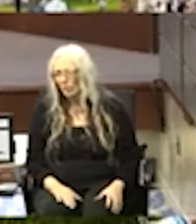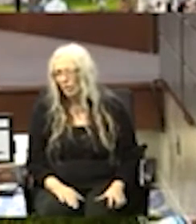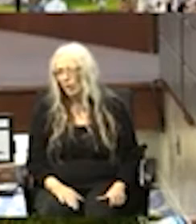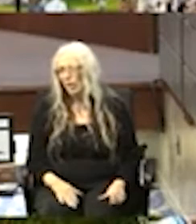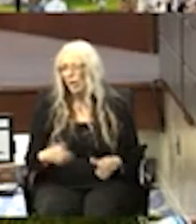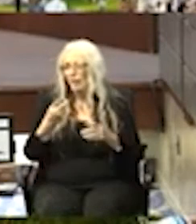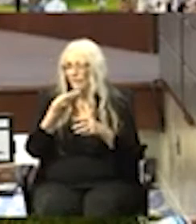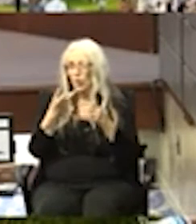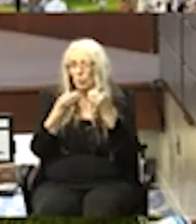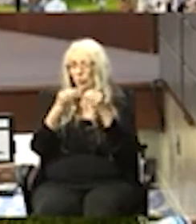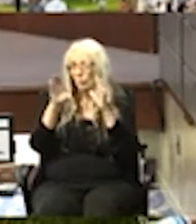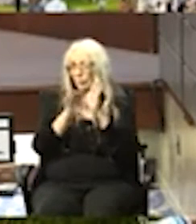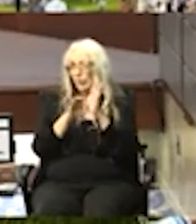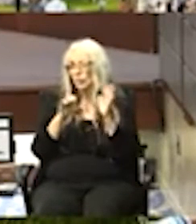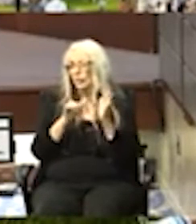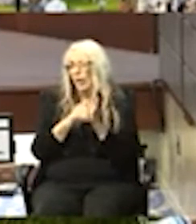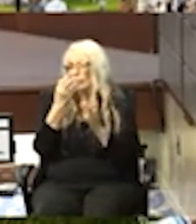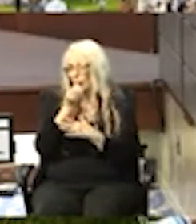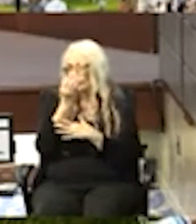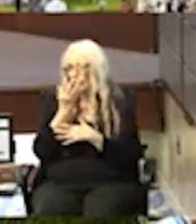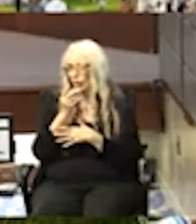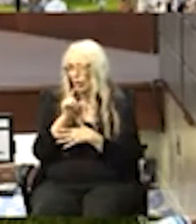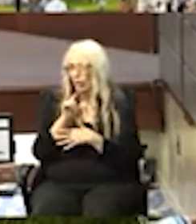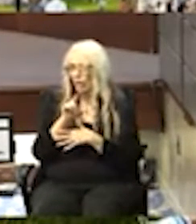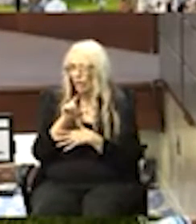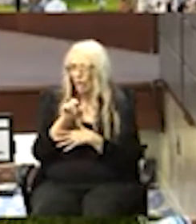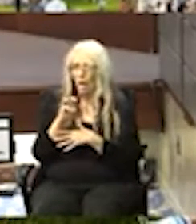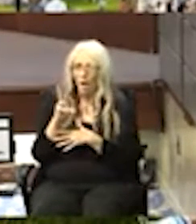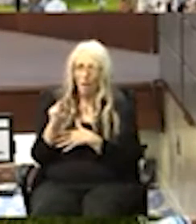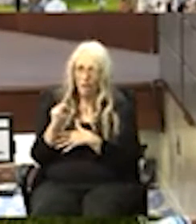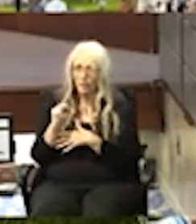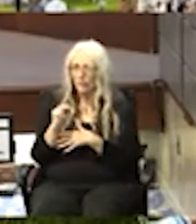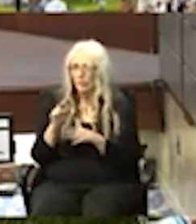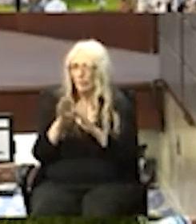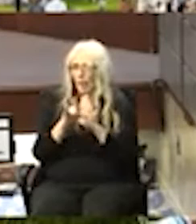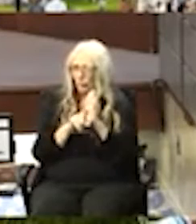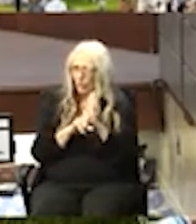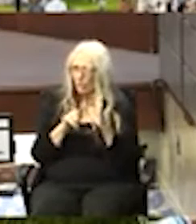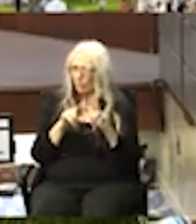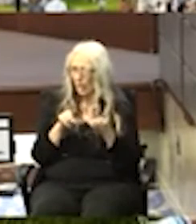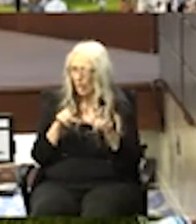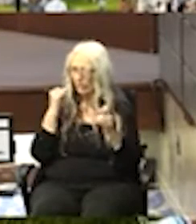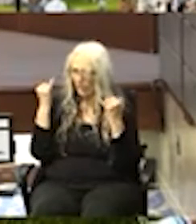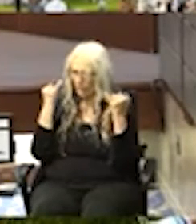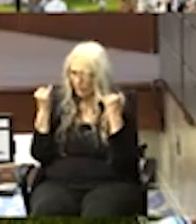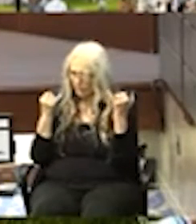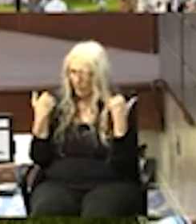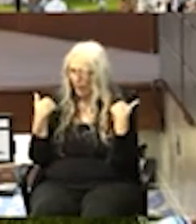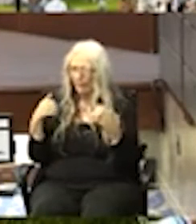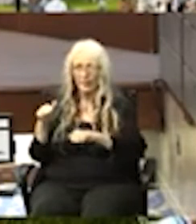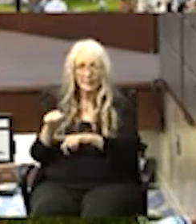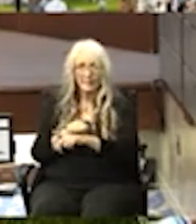And then a few more images. Here would be that beautiful landscape, hilling up to the background, the potential idea of having a stage